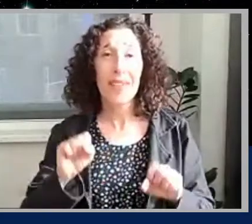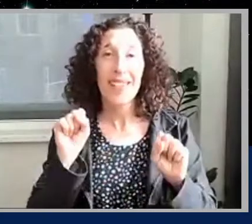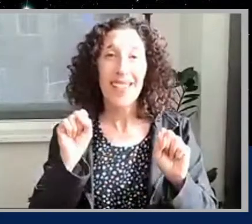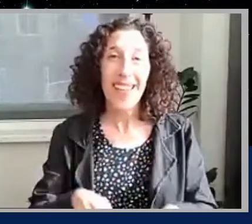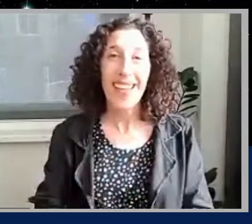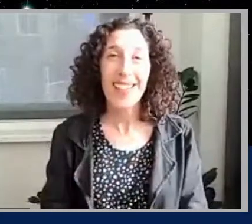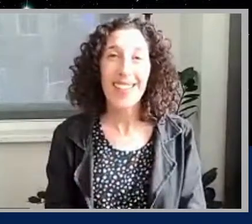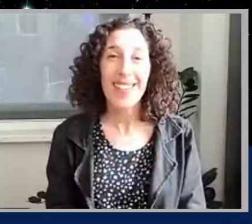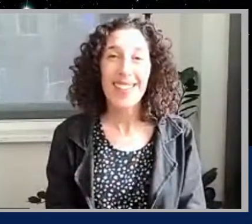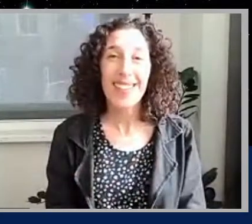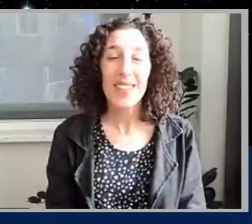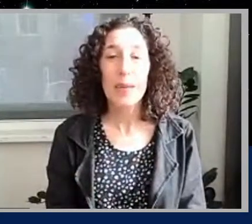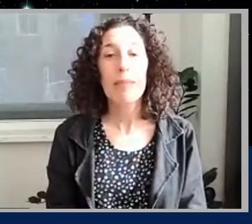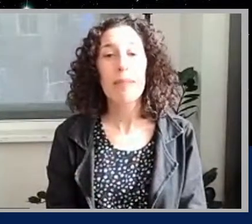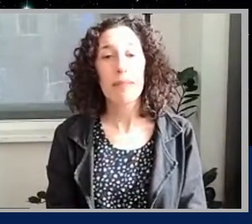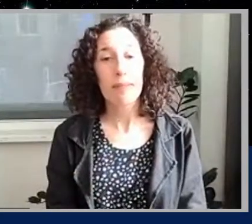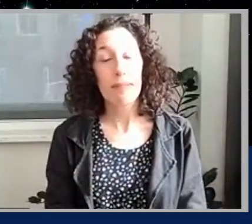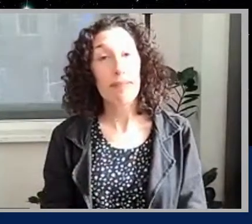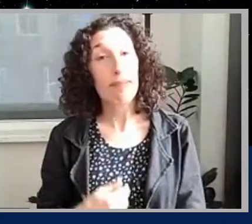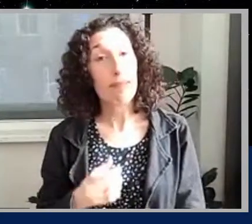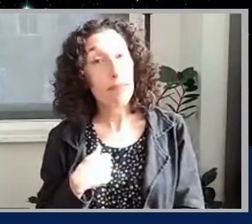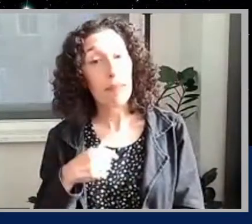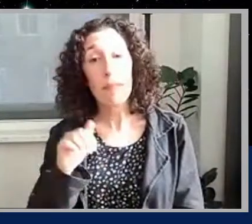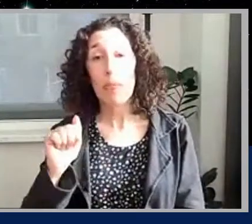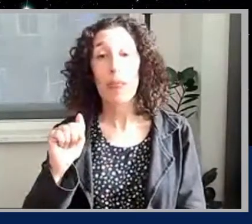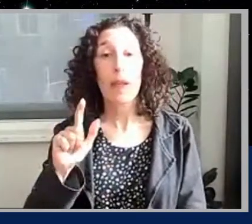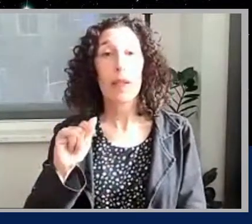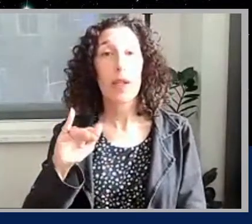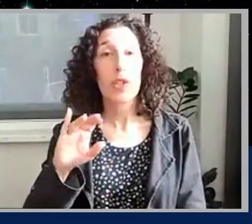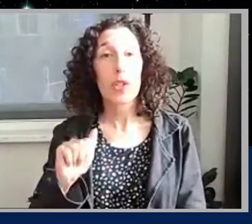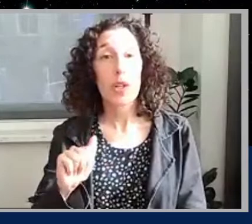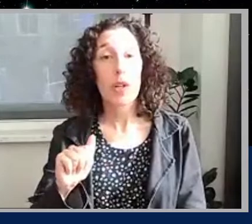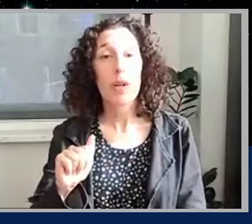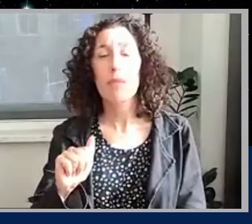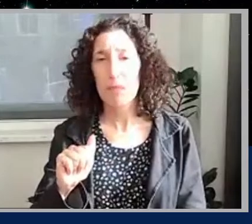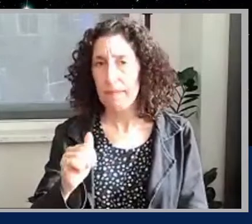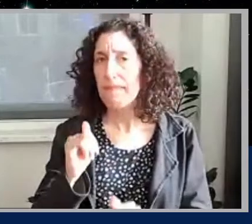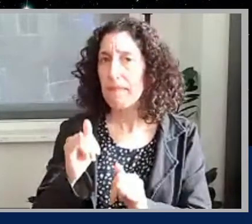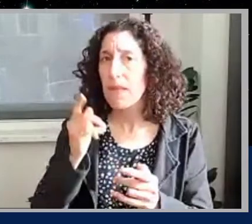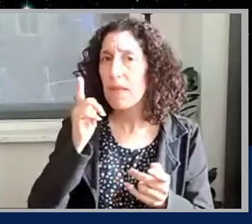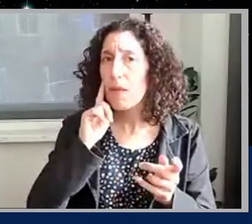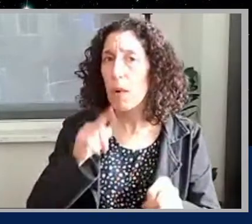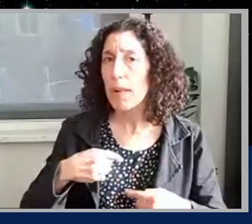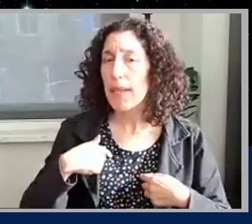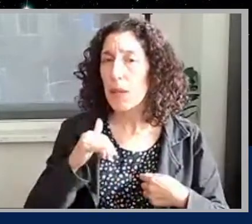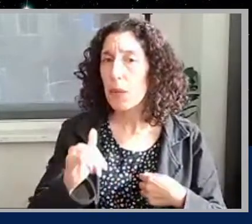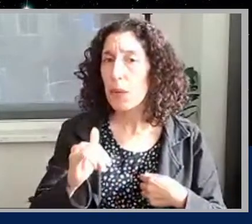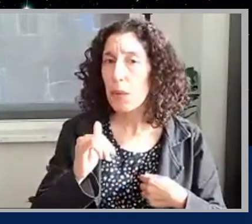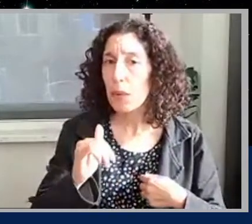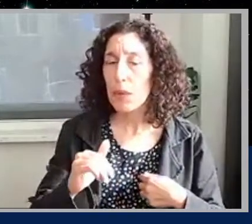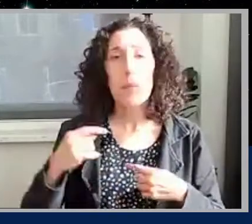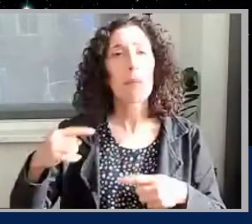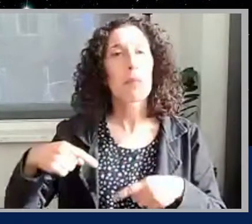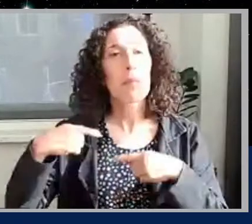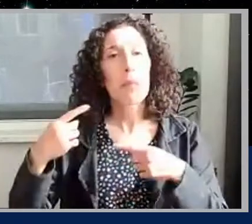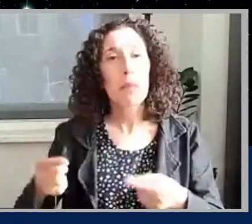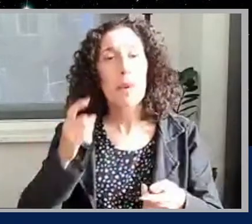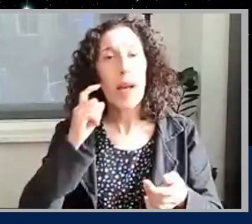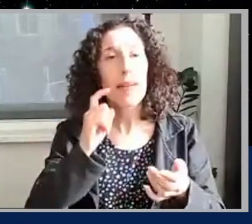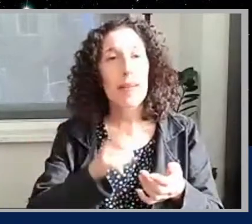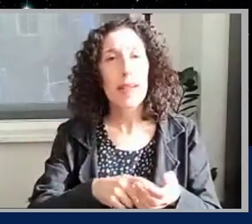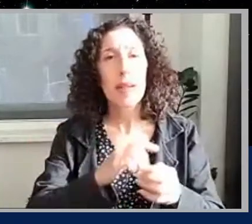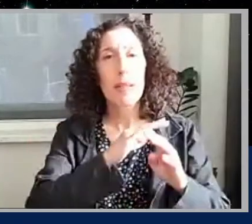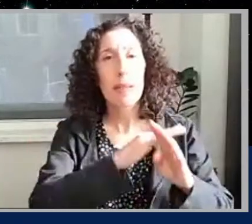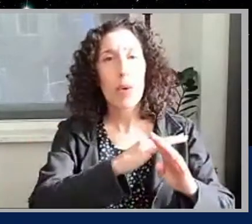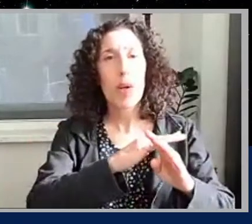I would say for me, along my personal journey, I was seeing the barriers that people were encountering along the way, starting very